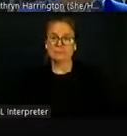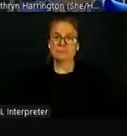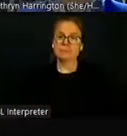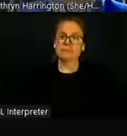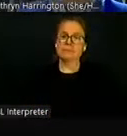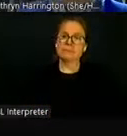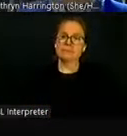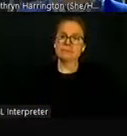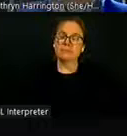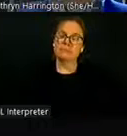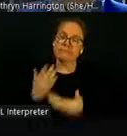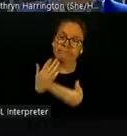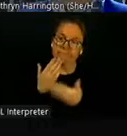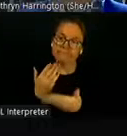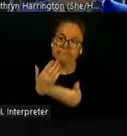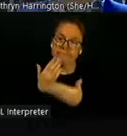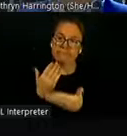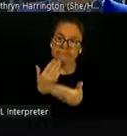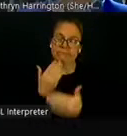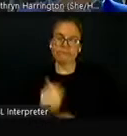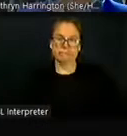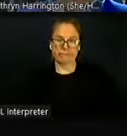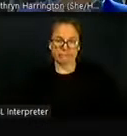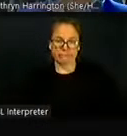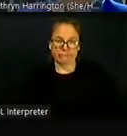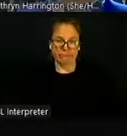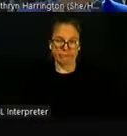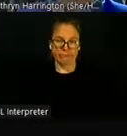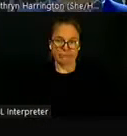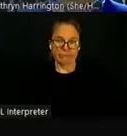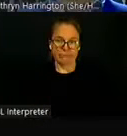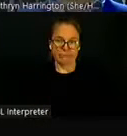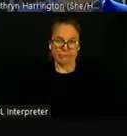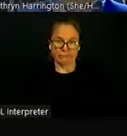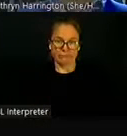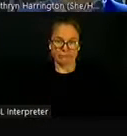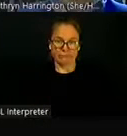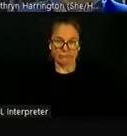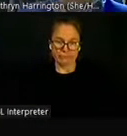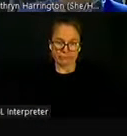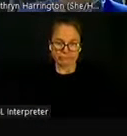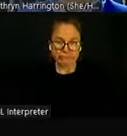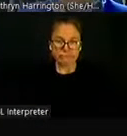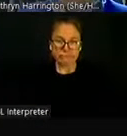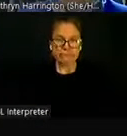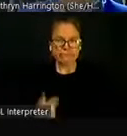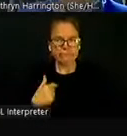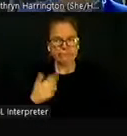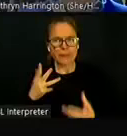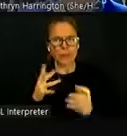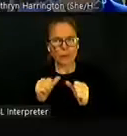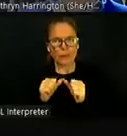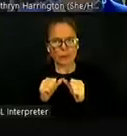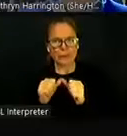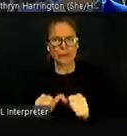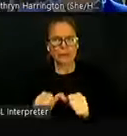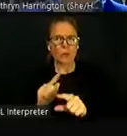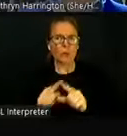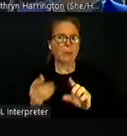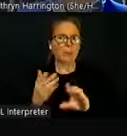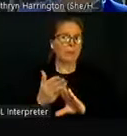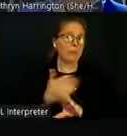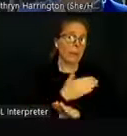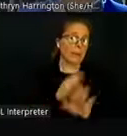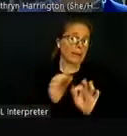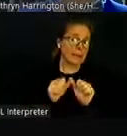And I want to continue this because we've only gotten a few comments in, but before we continue, I